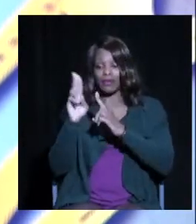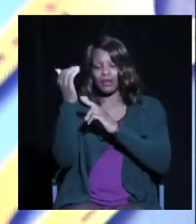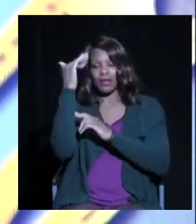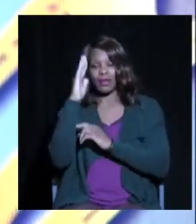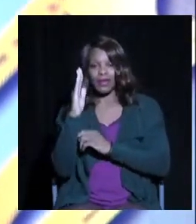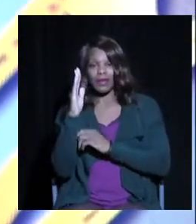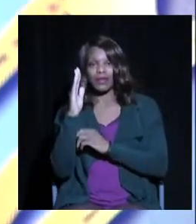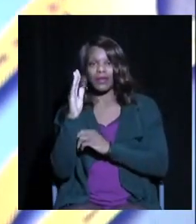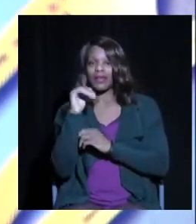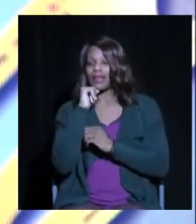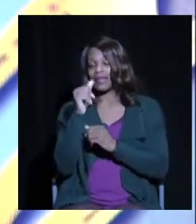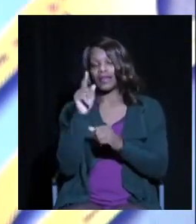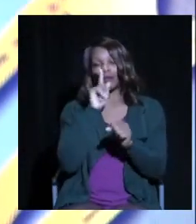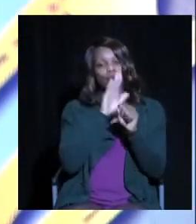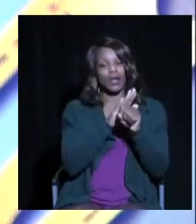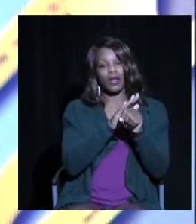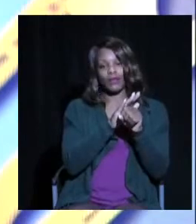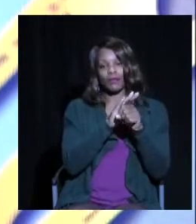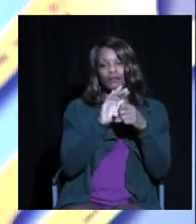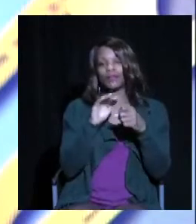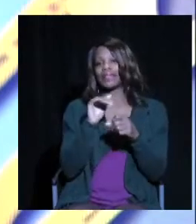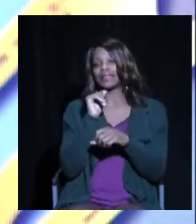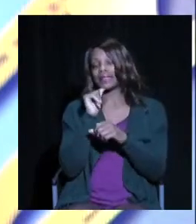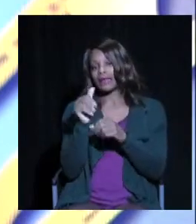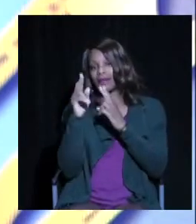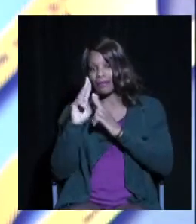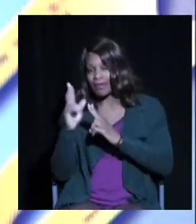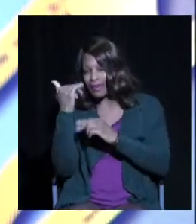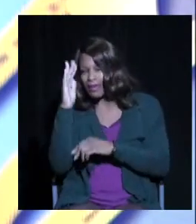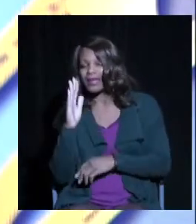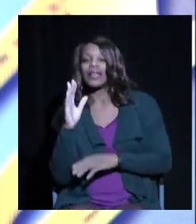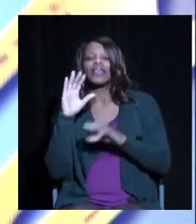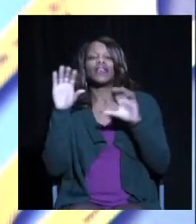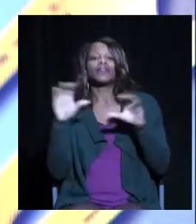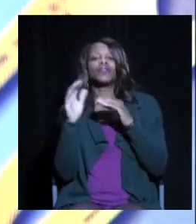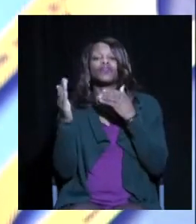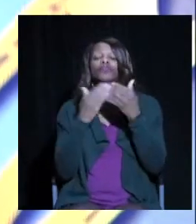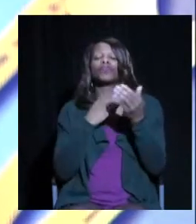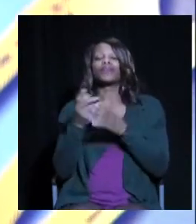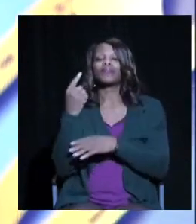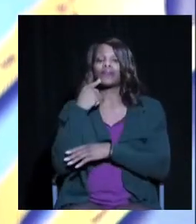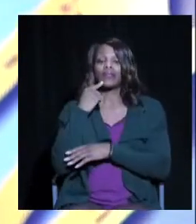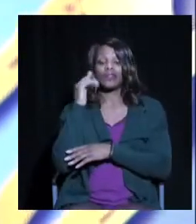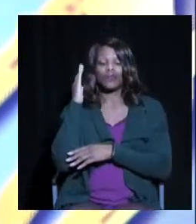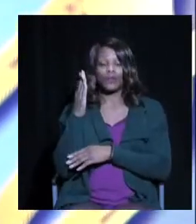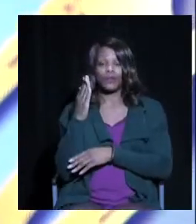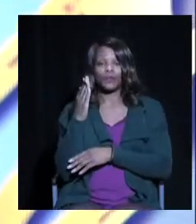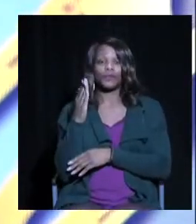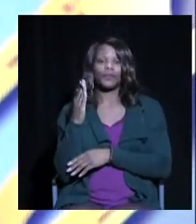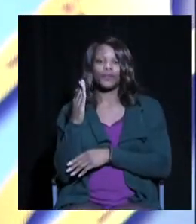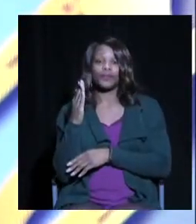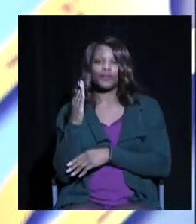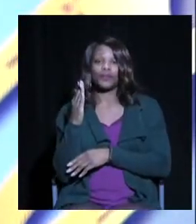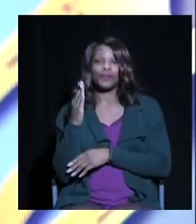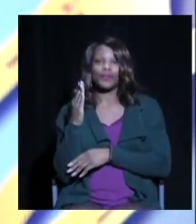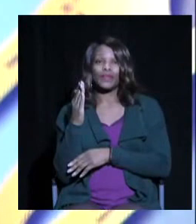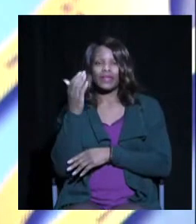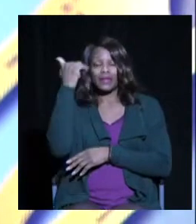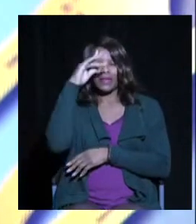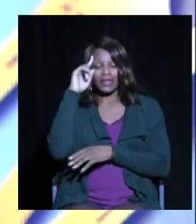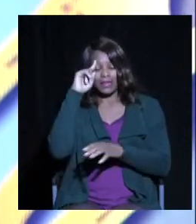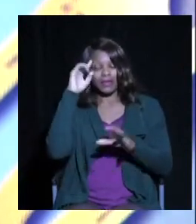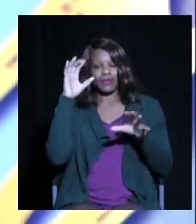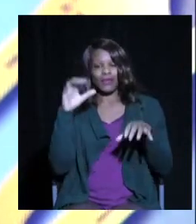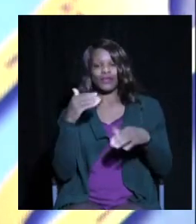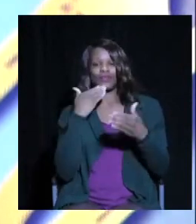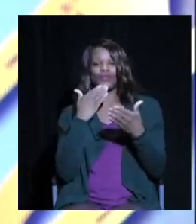not a promise-breaking kind of God. He always does precisely what he said he would do, and it's this God who surprises us